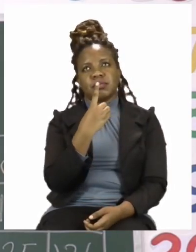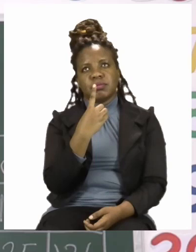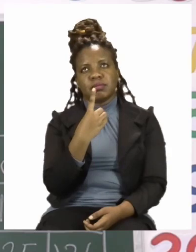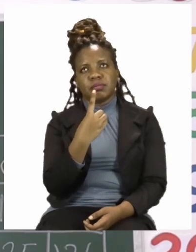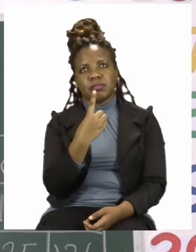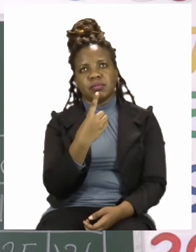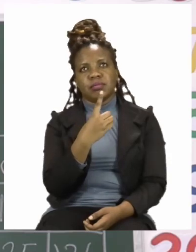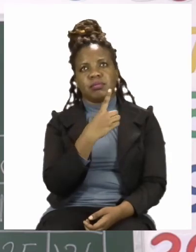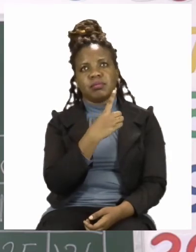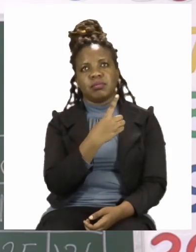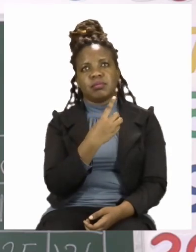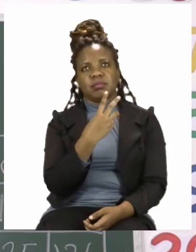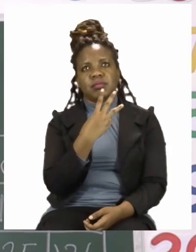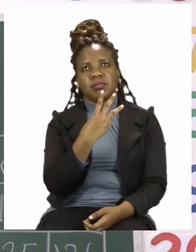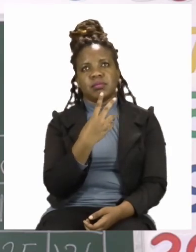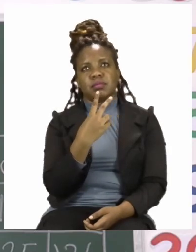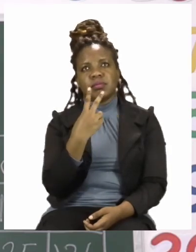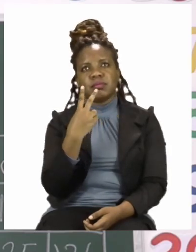131,